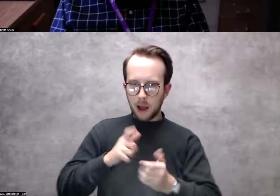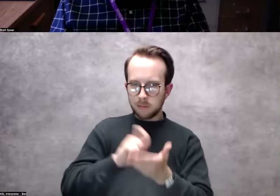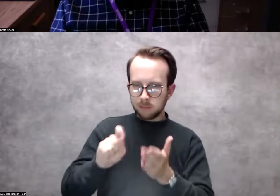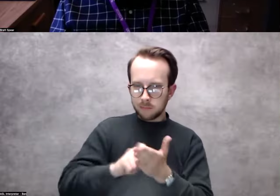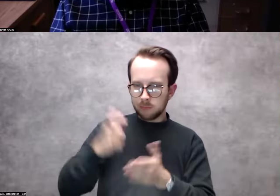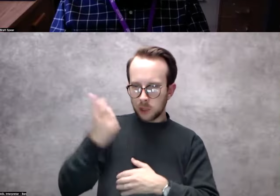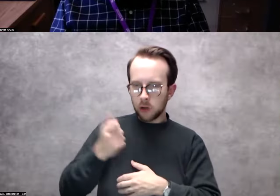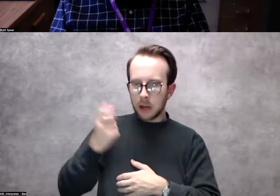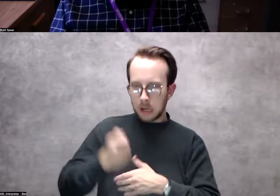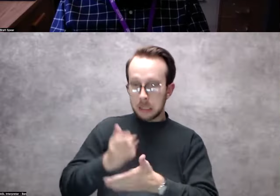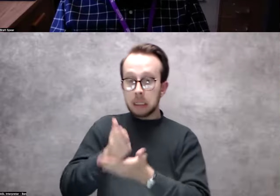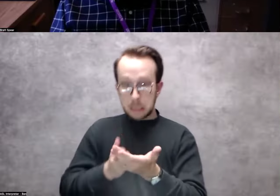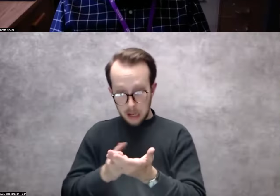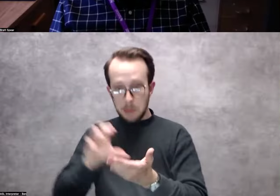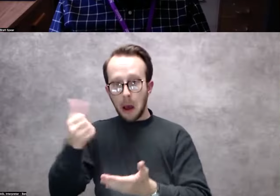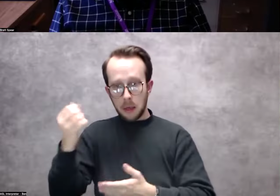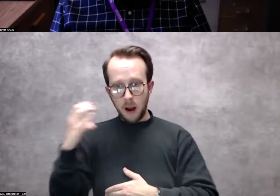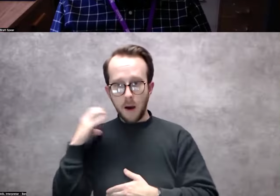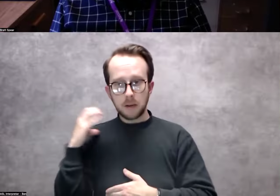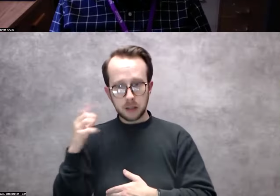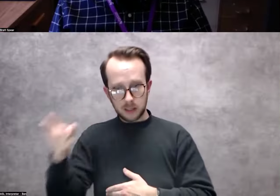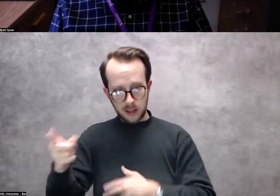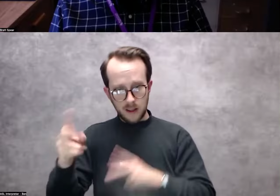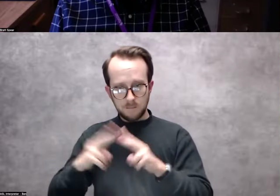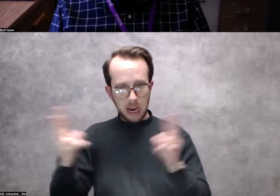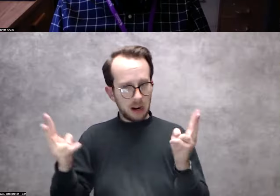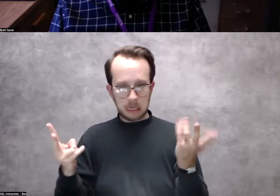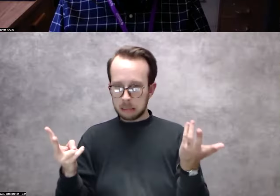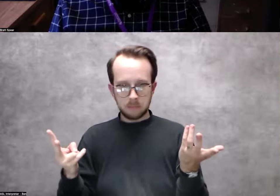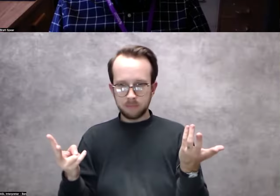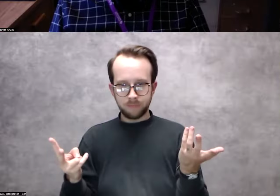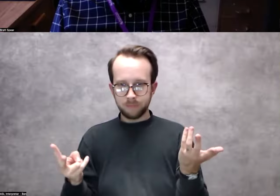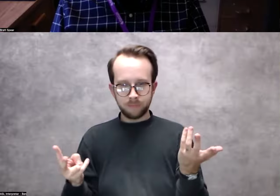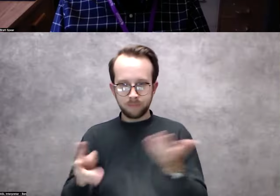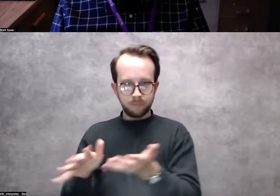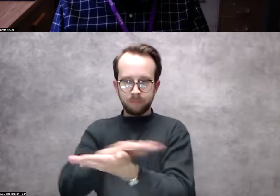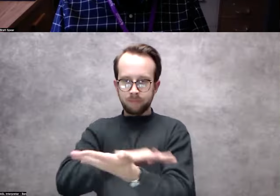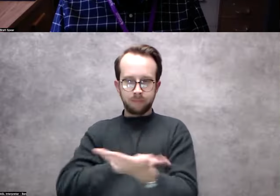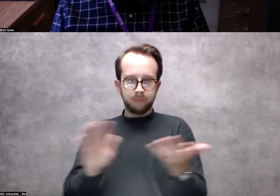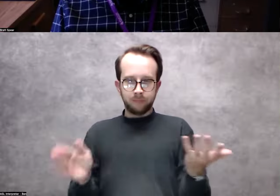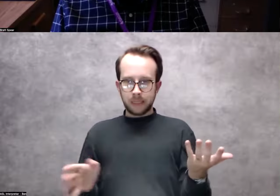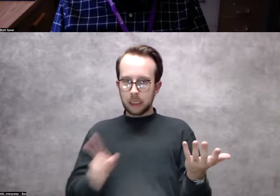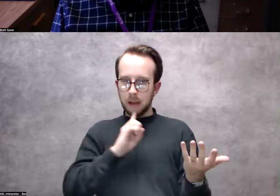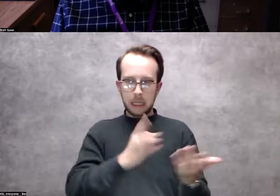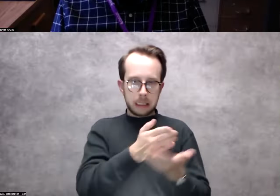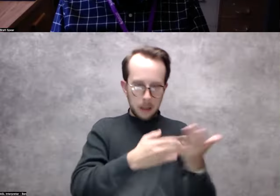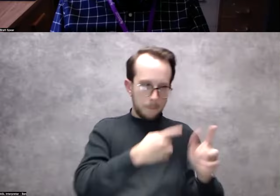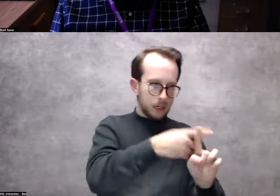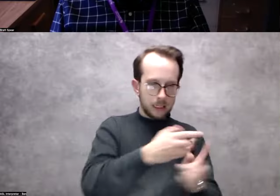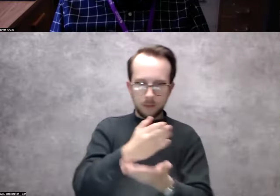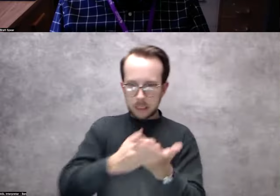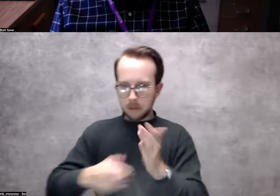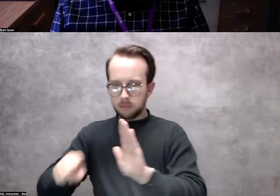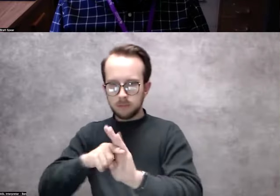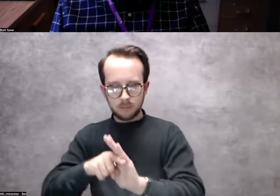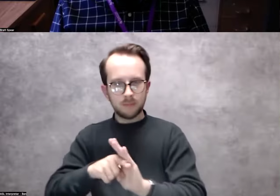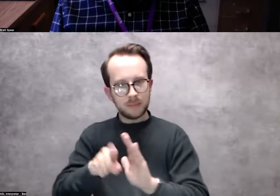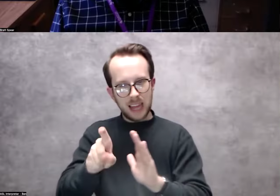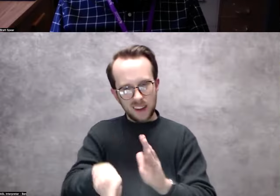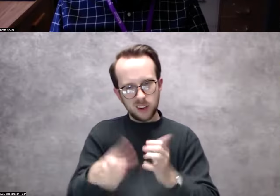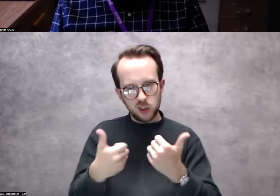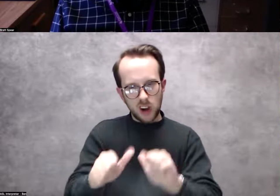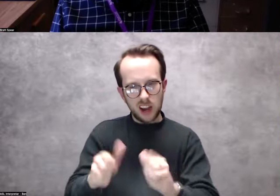program officers that give very little insight. So it's a little bit hit or miss, but I think you really have to try to talk